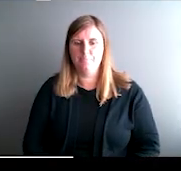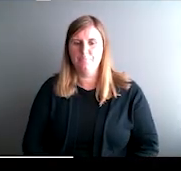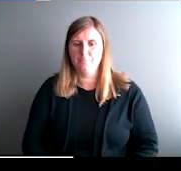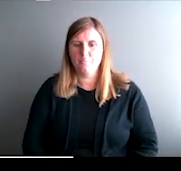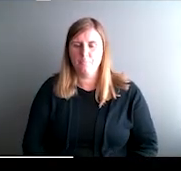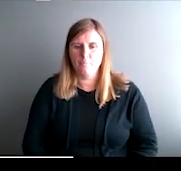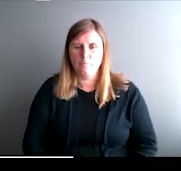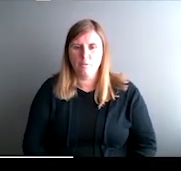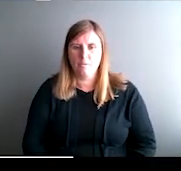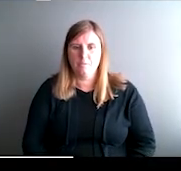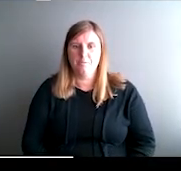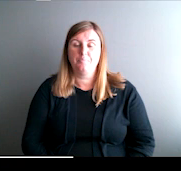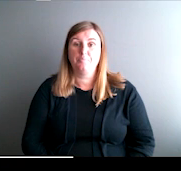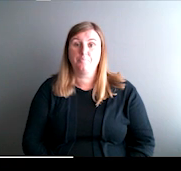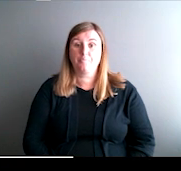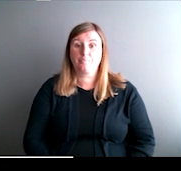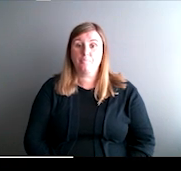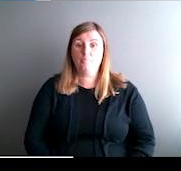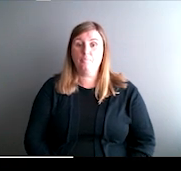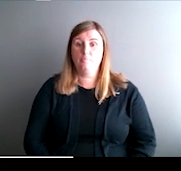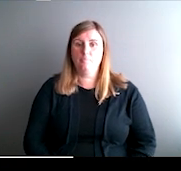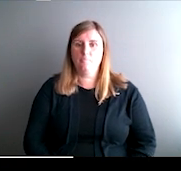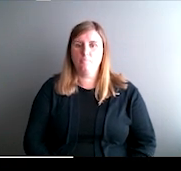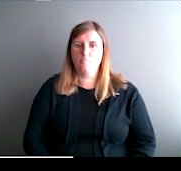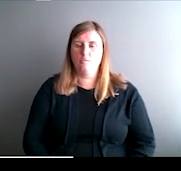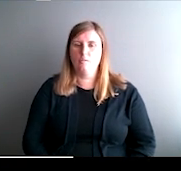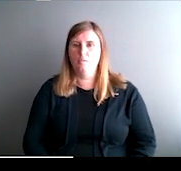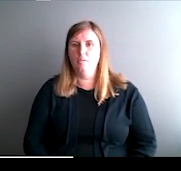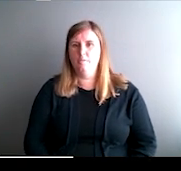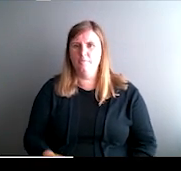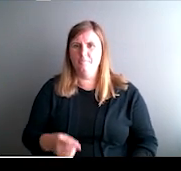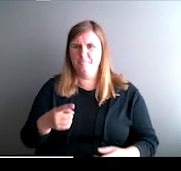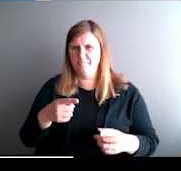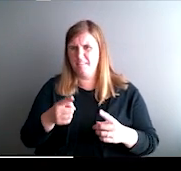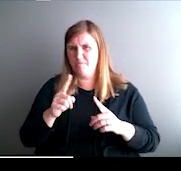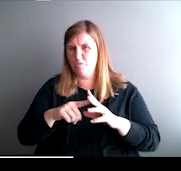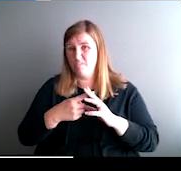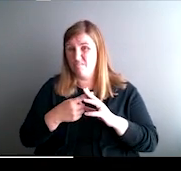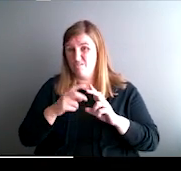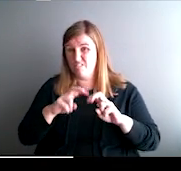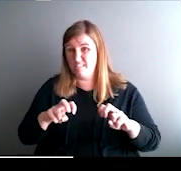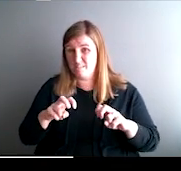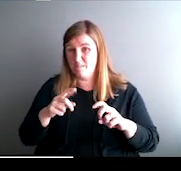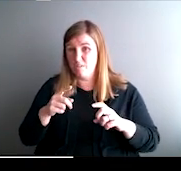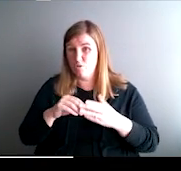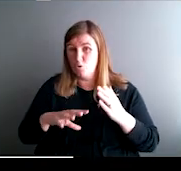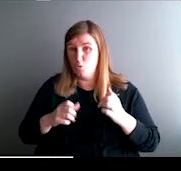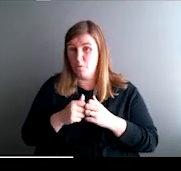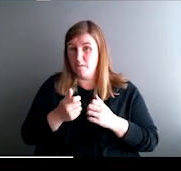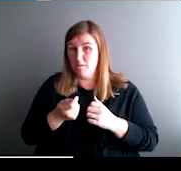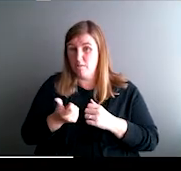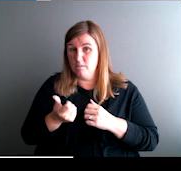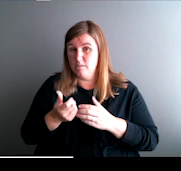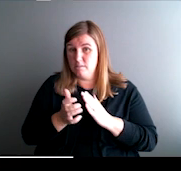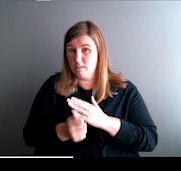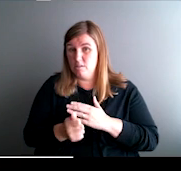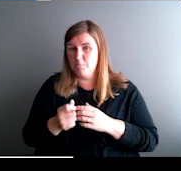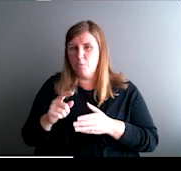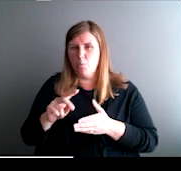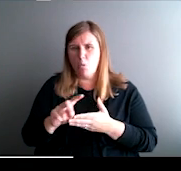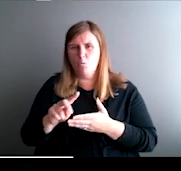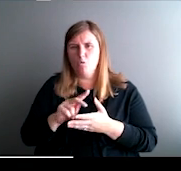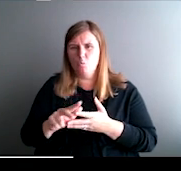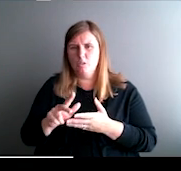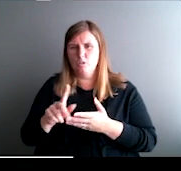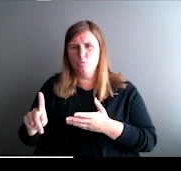your initial assessment shows a very early learner, shows a learner with very few skills, but after a week or two of working with you and now